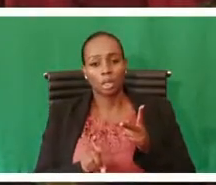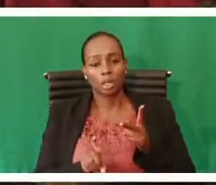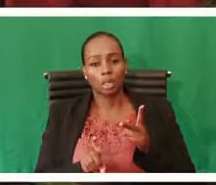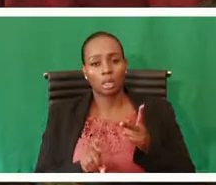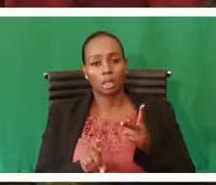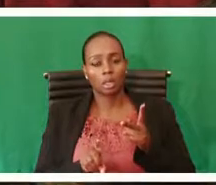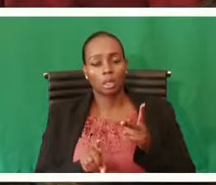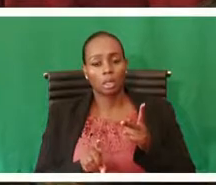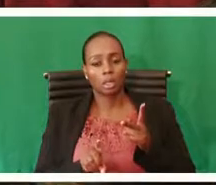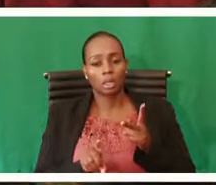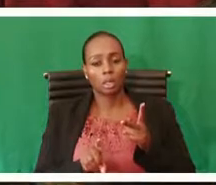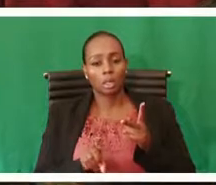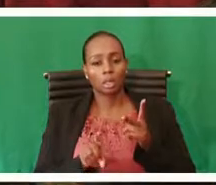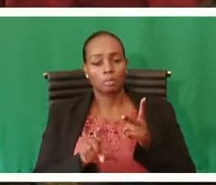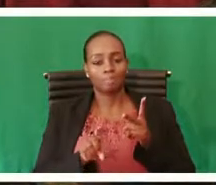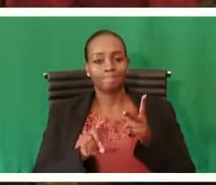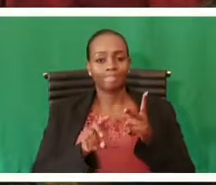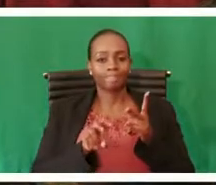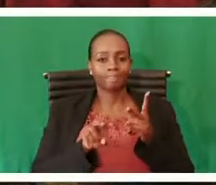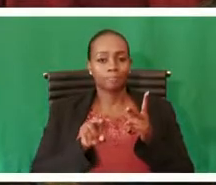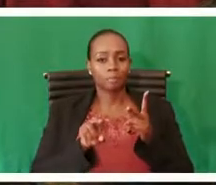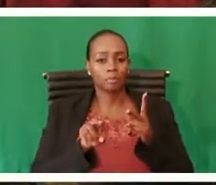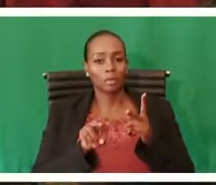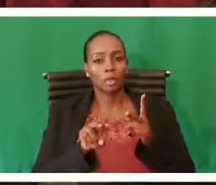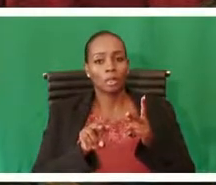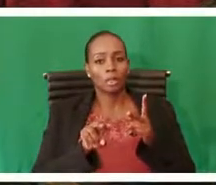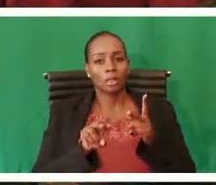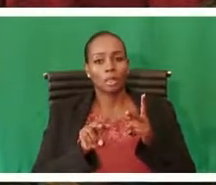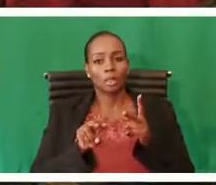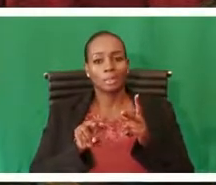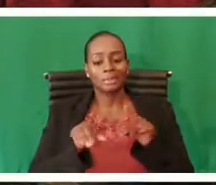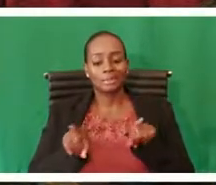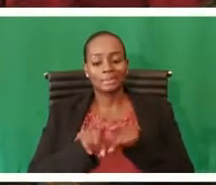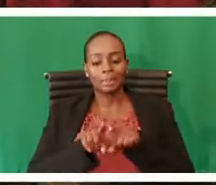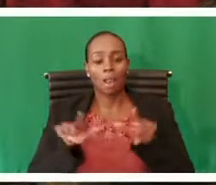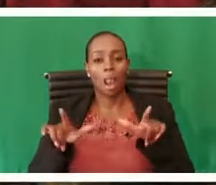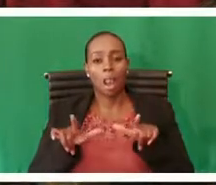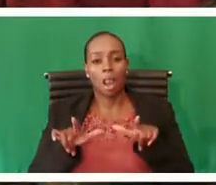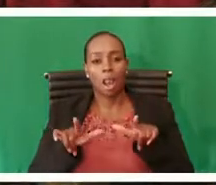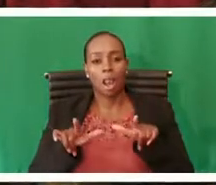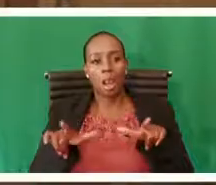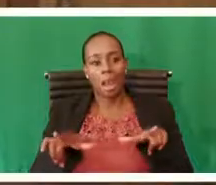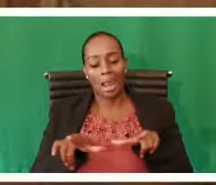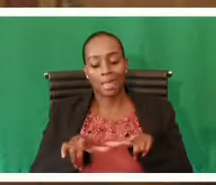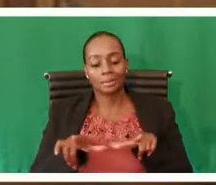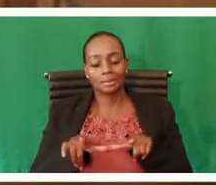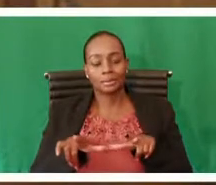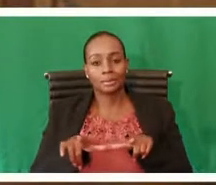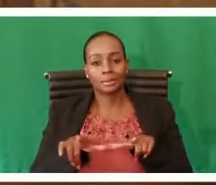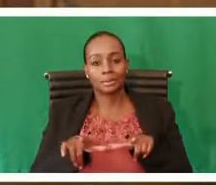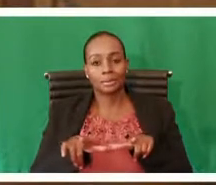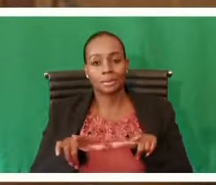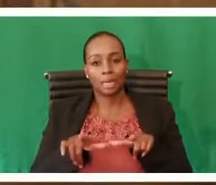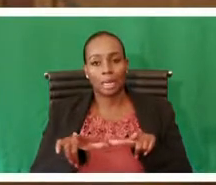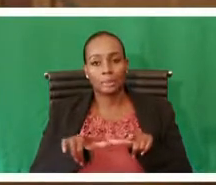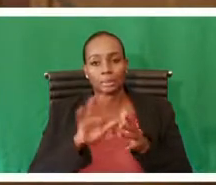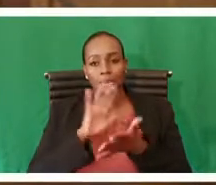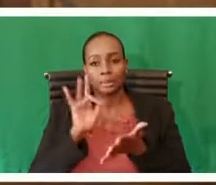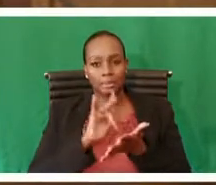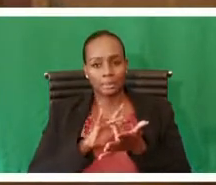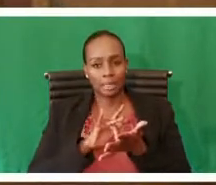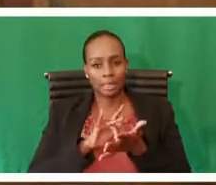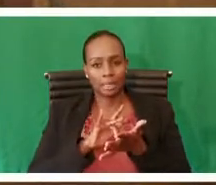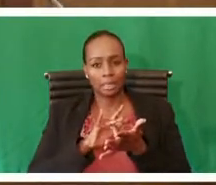of the licensing centers in the province. We have seen recently it has been a